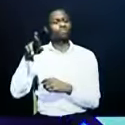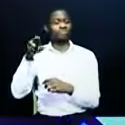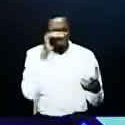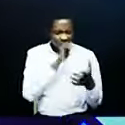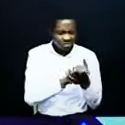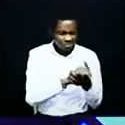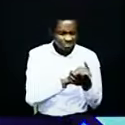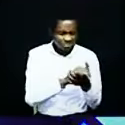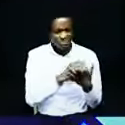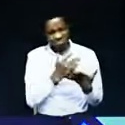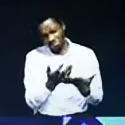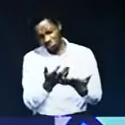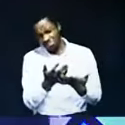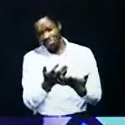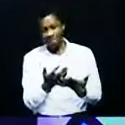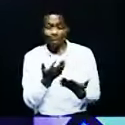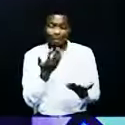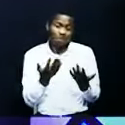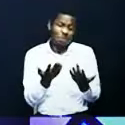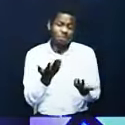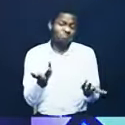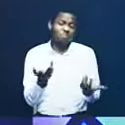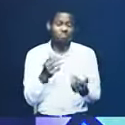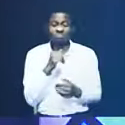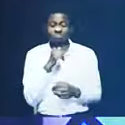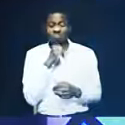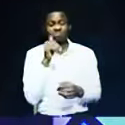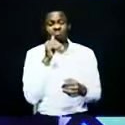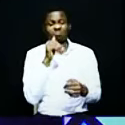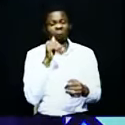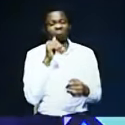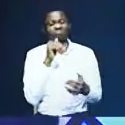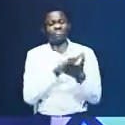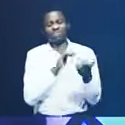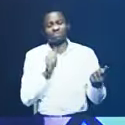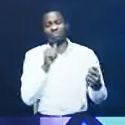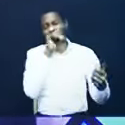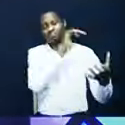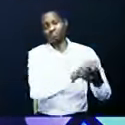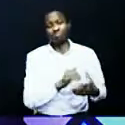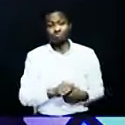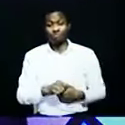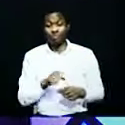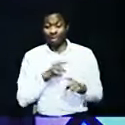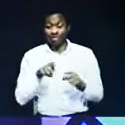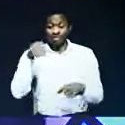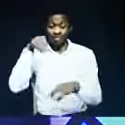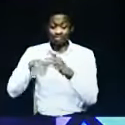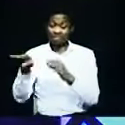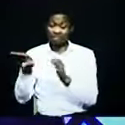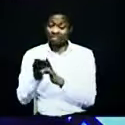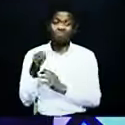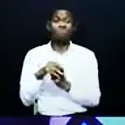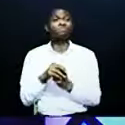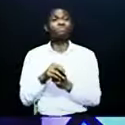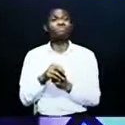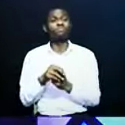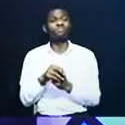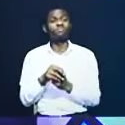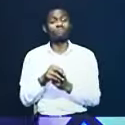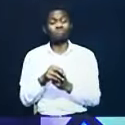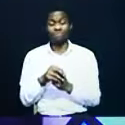never married. But just in that chapter, the Bible says that she lived